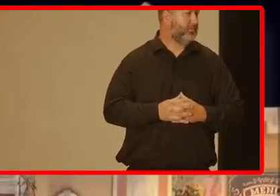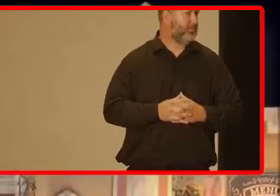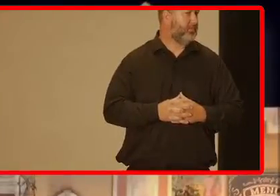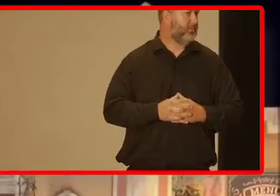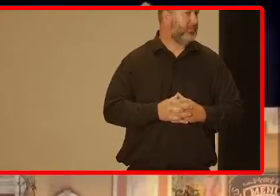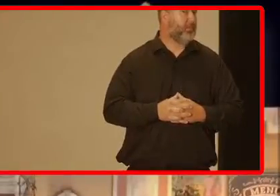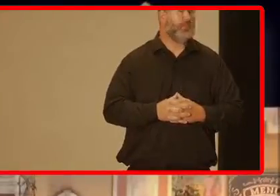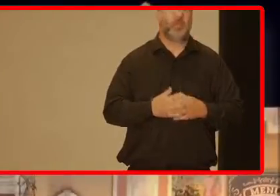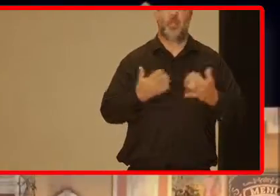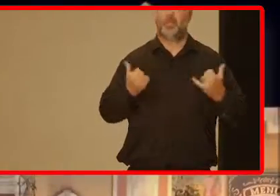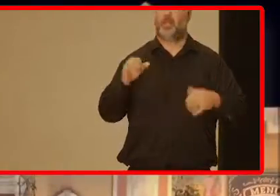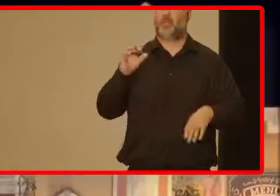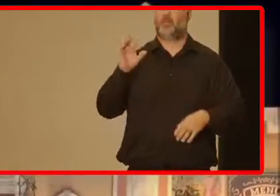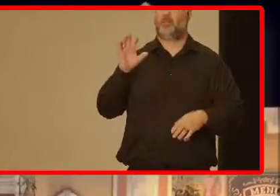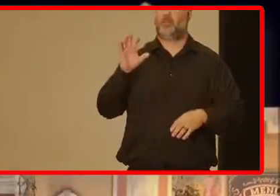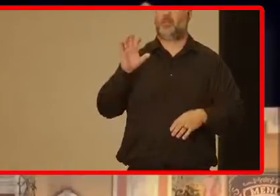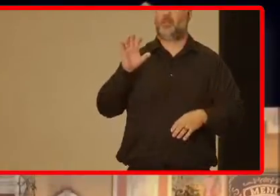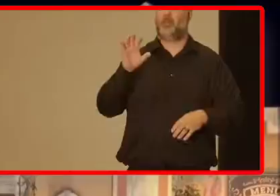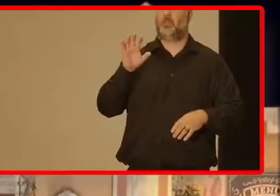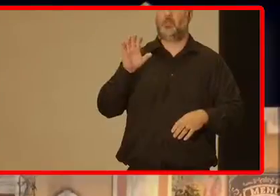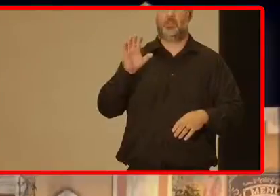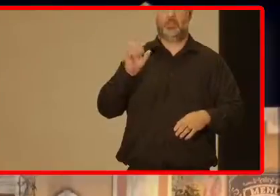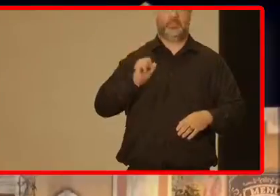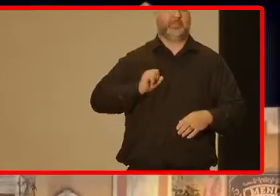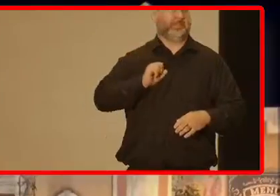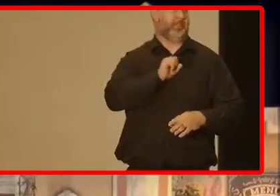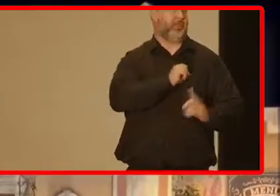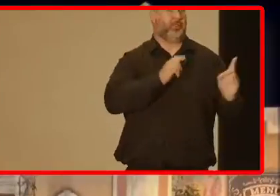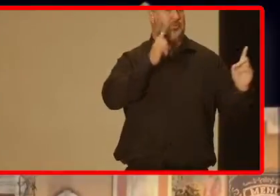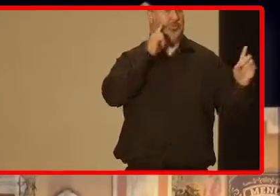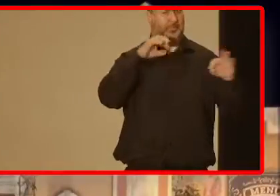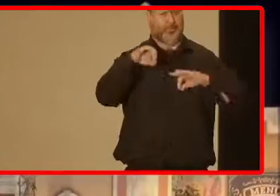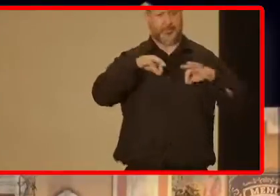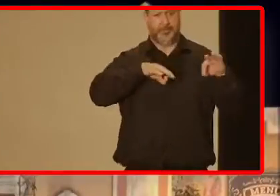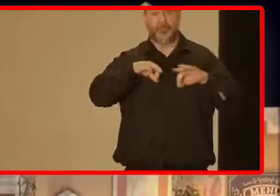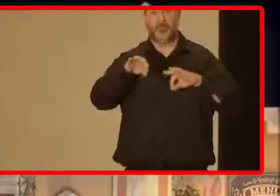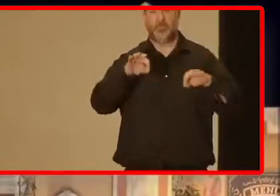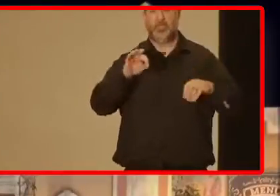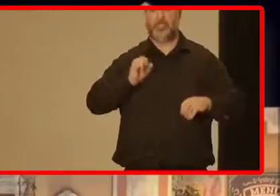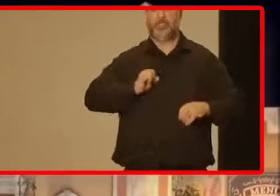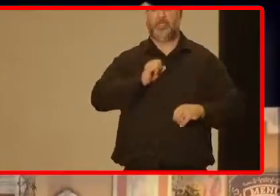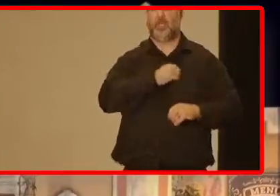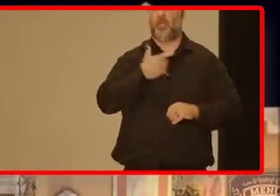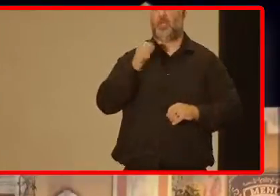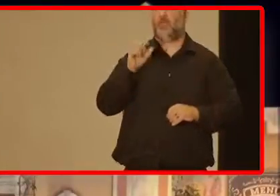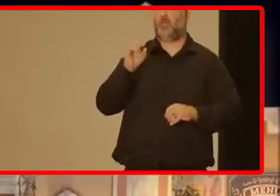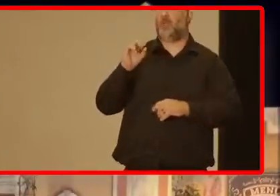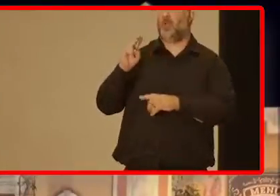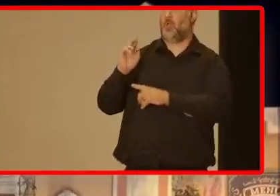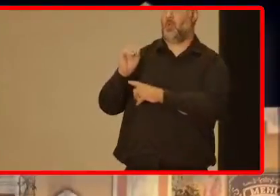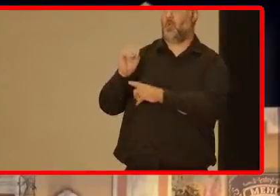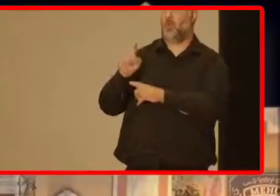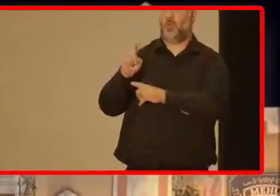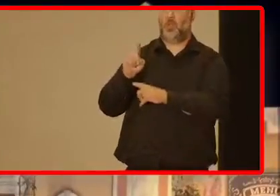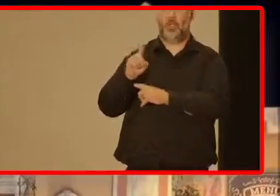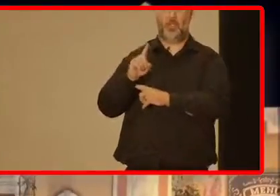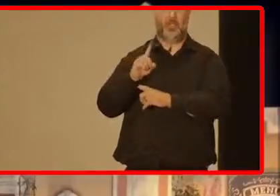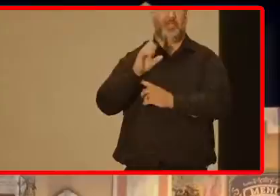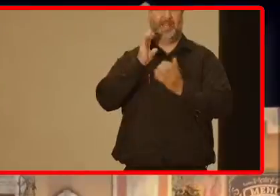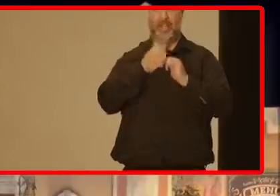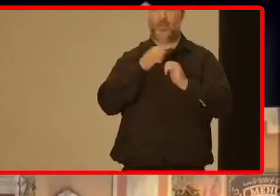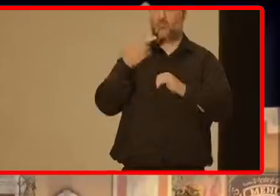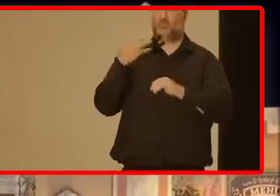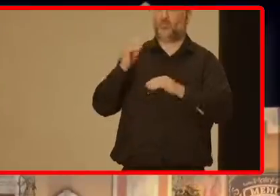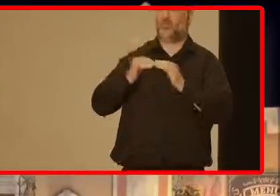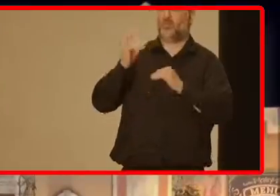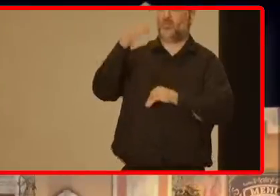And now, since Senator Galvano, ex-president of the Senate, Galvano, since he's, and I don't know how to say, he gets too